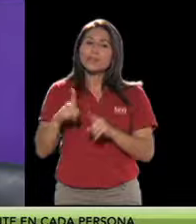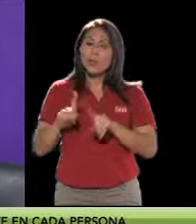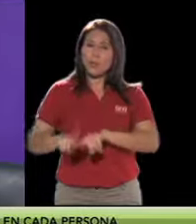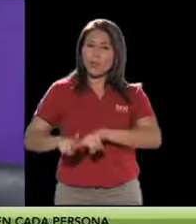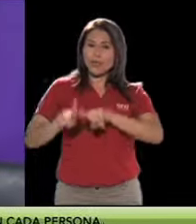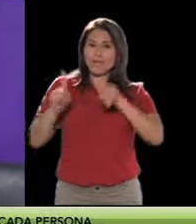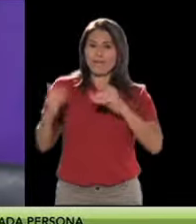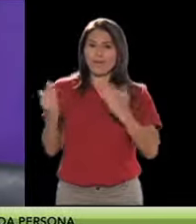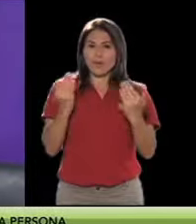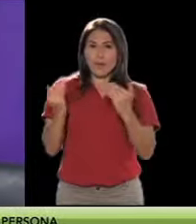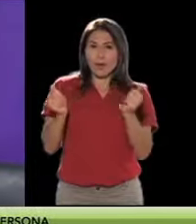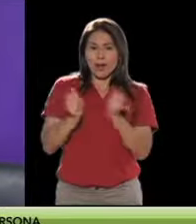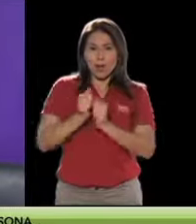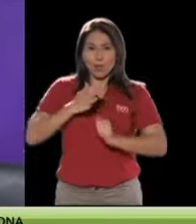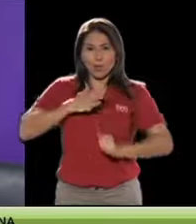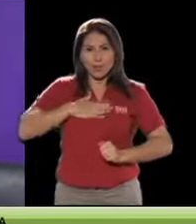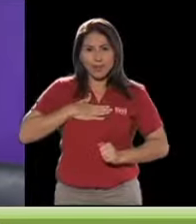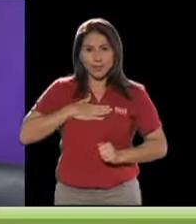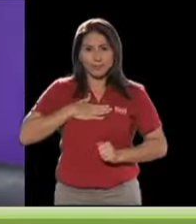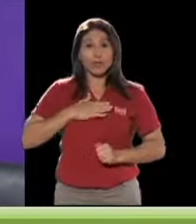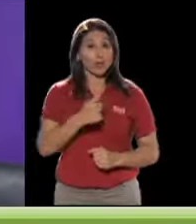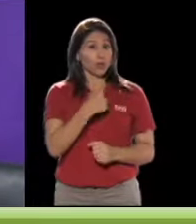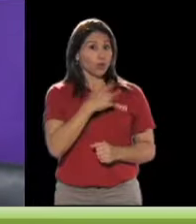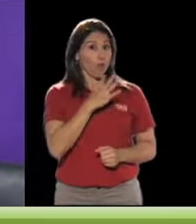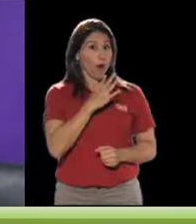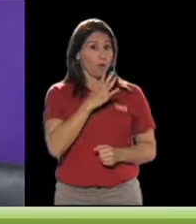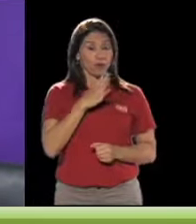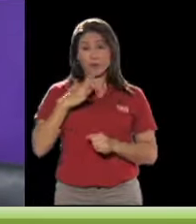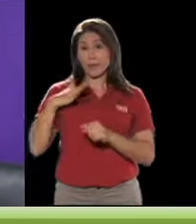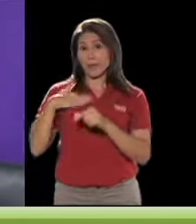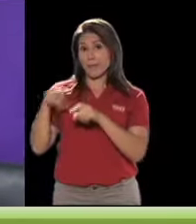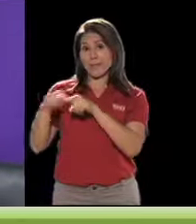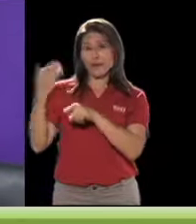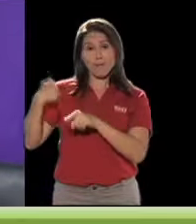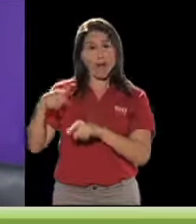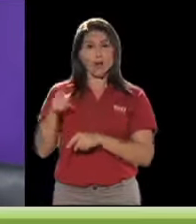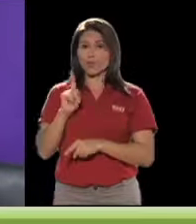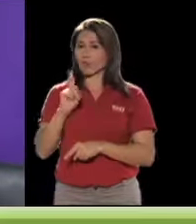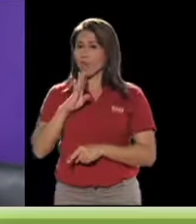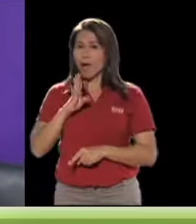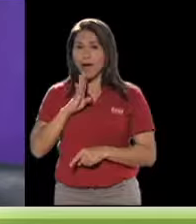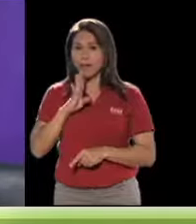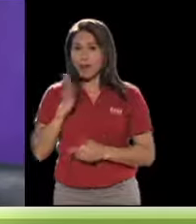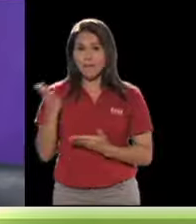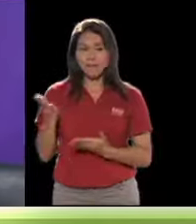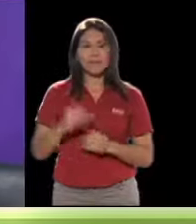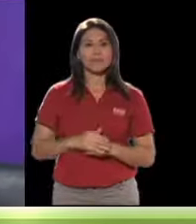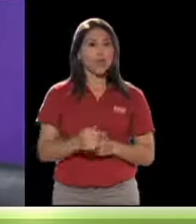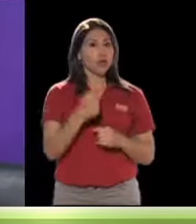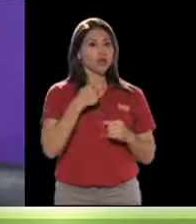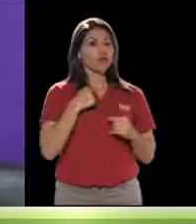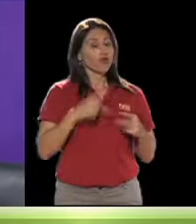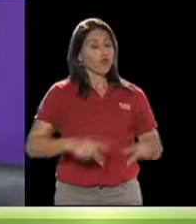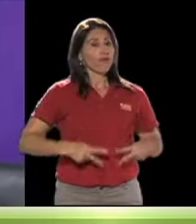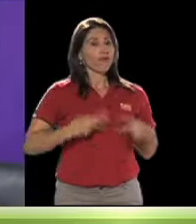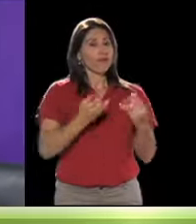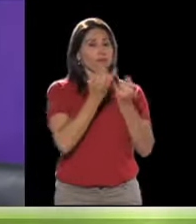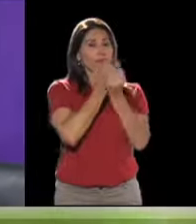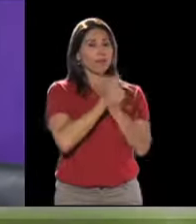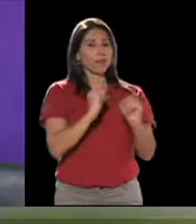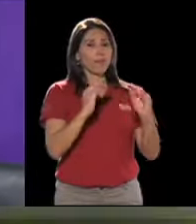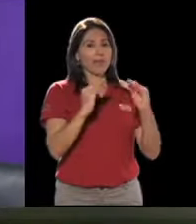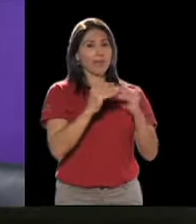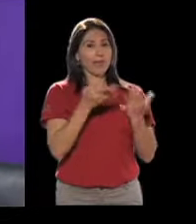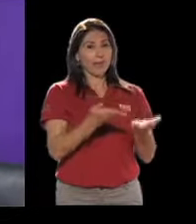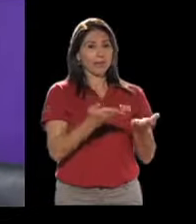diferente a la mía. I speak, he does not Yo speak. hablo, él no habla. I do live independently and Yo my vivo en forma brother does independiente. not